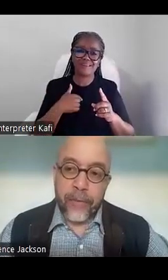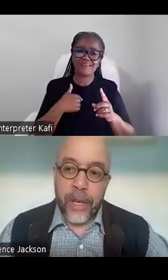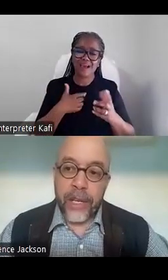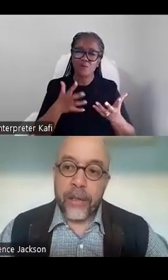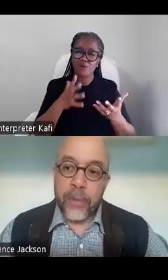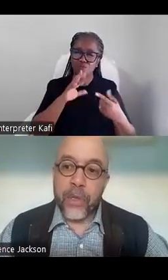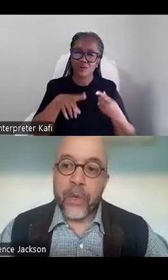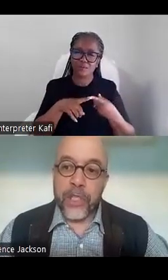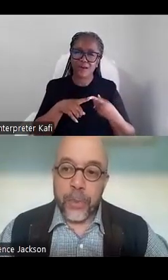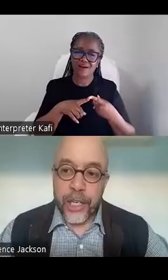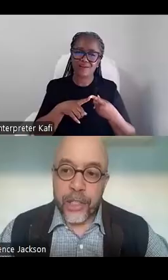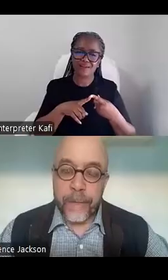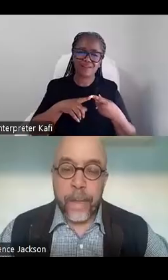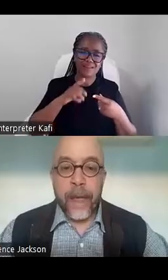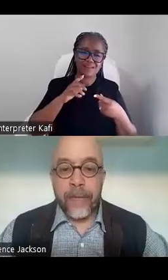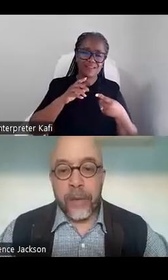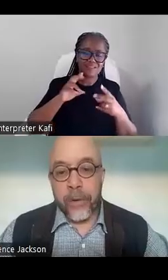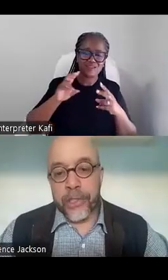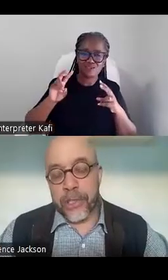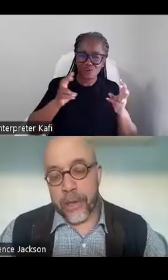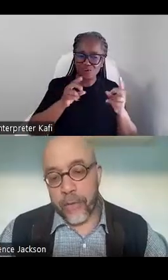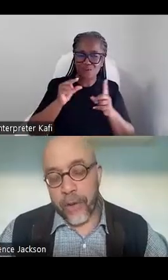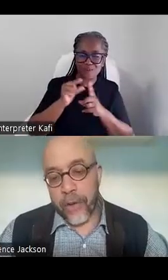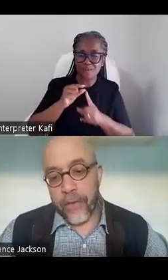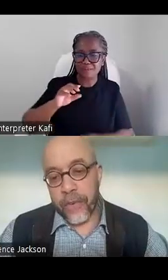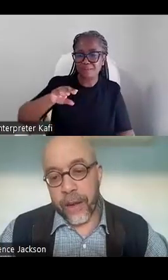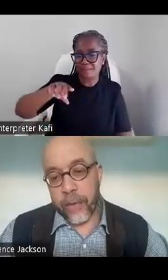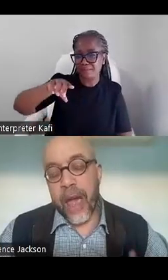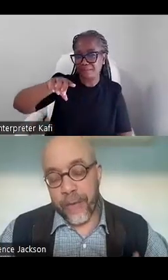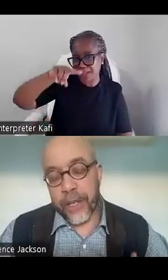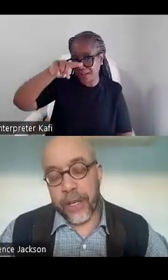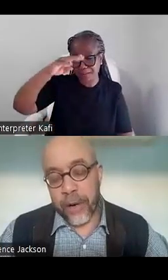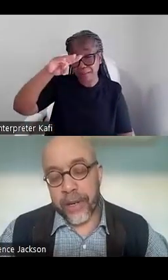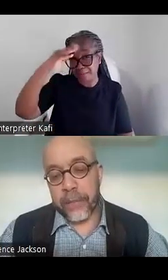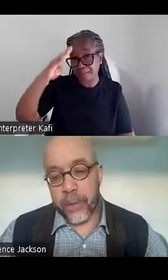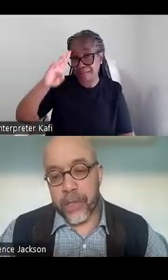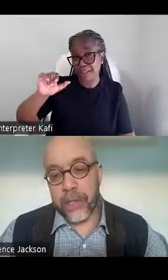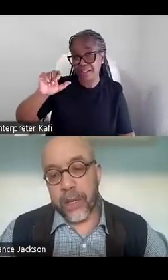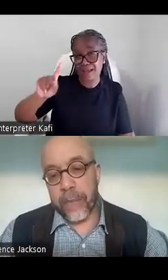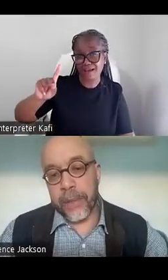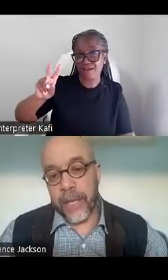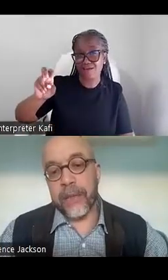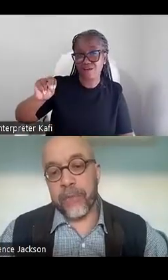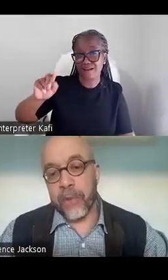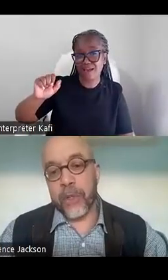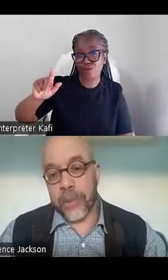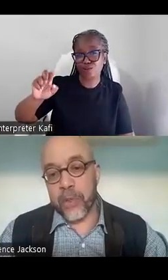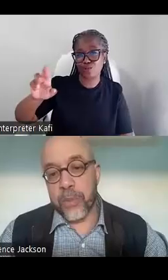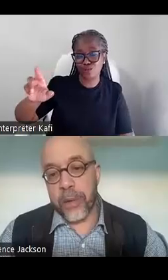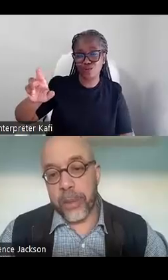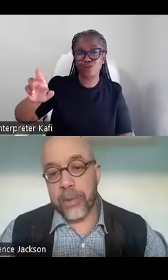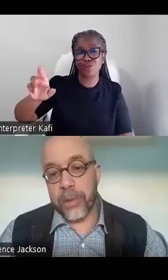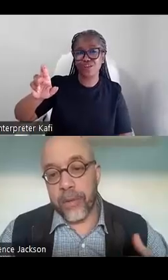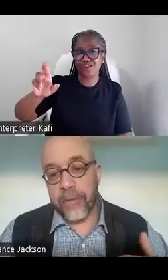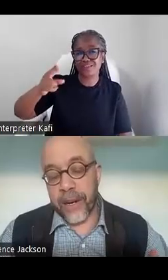Black vernacular musical expression, the emergence of African American music, native music produced